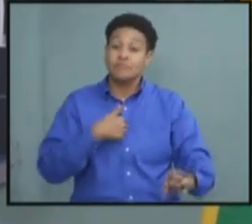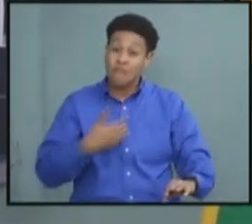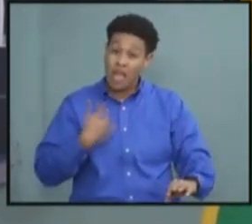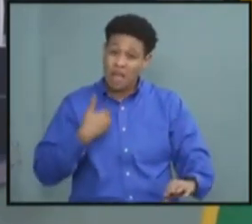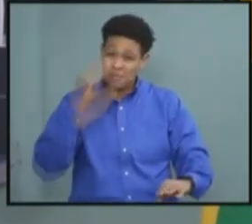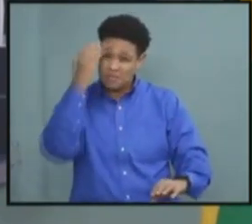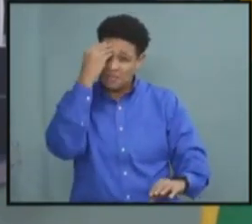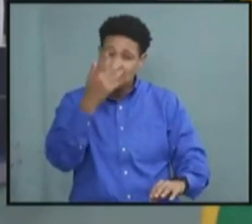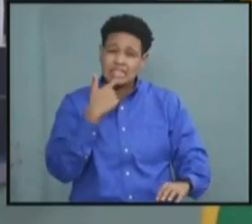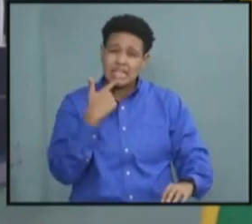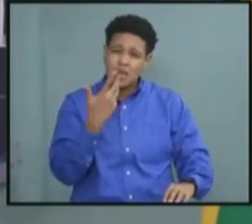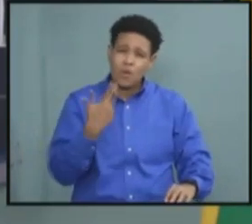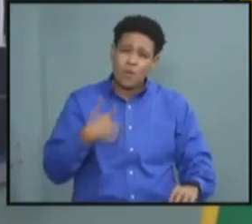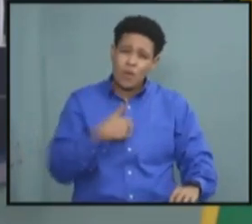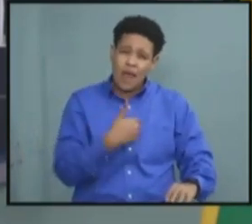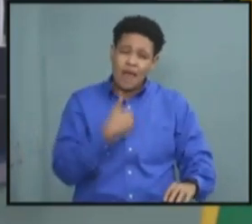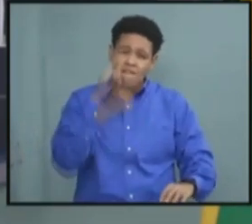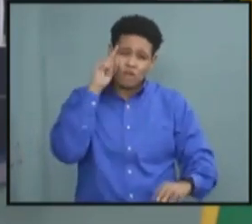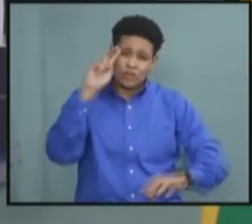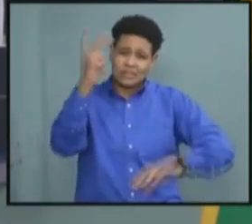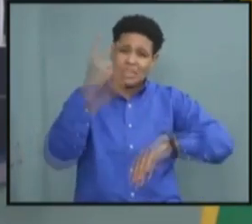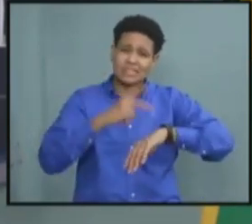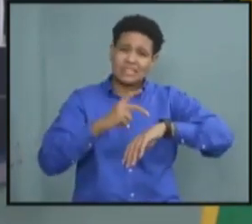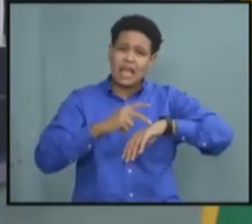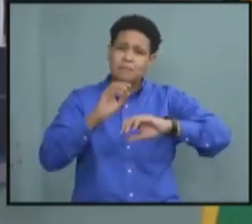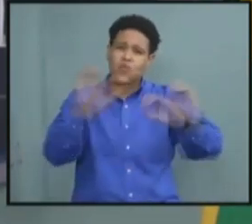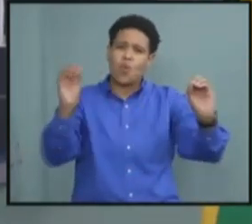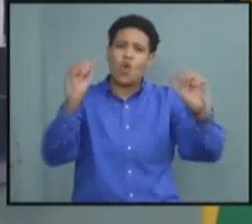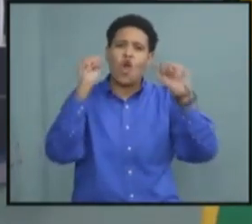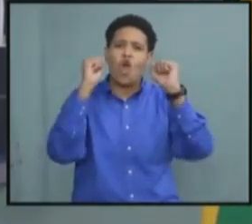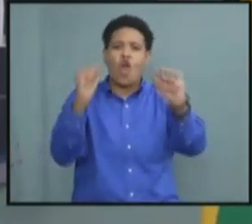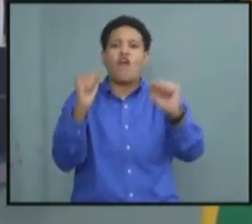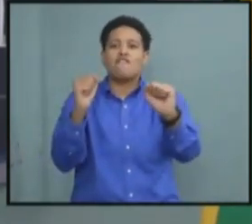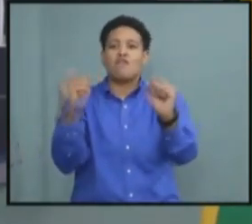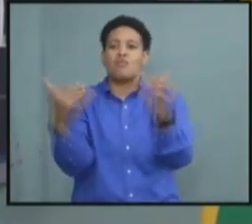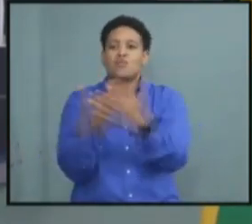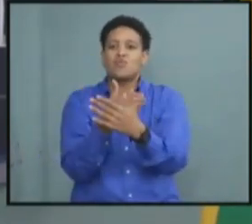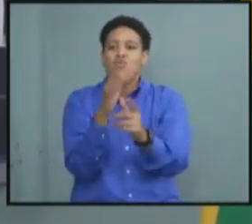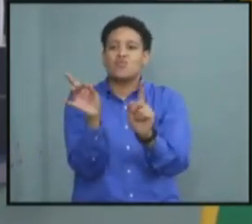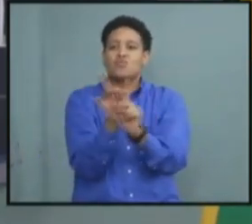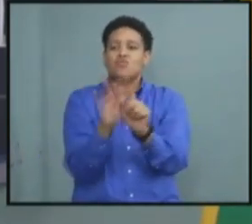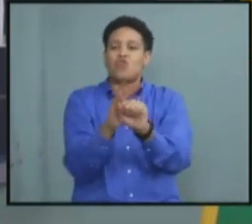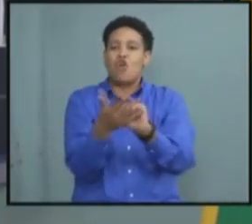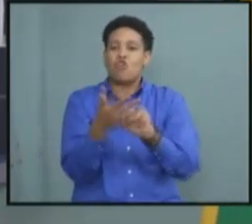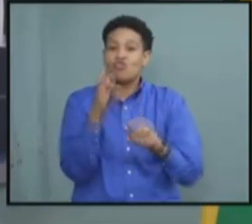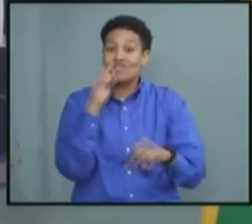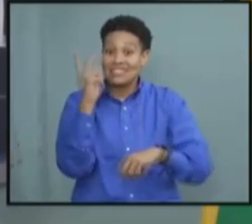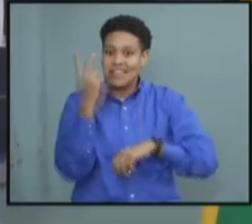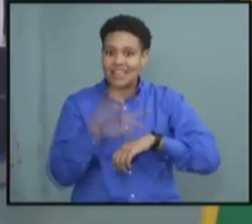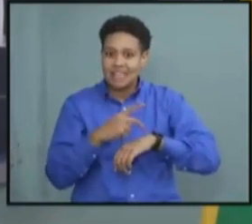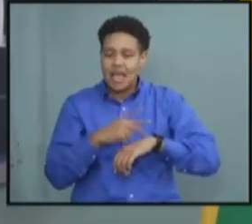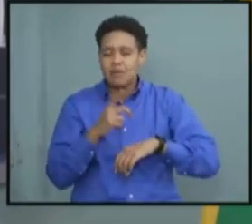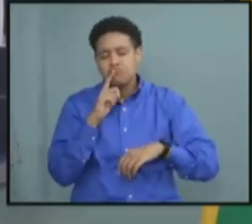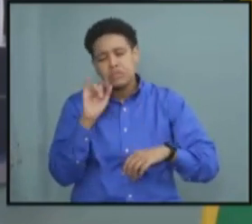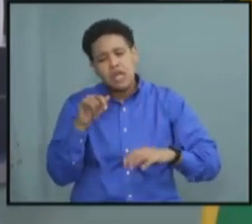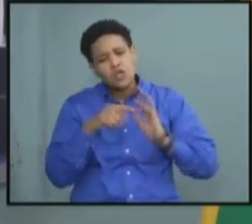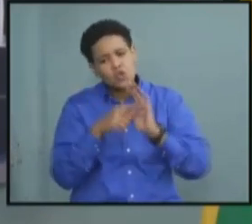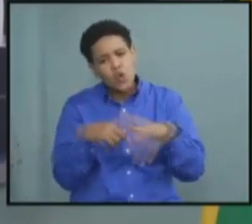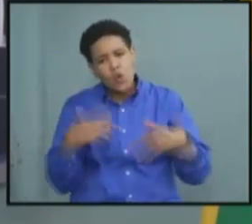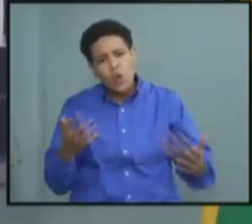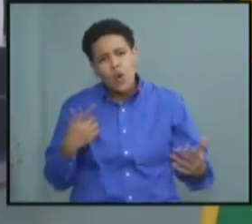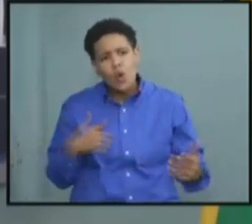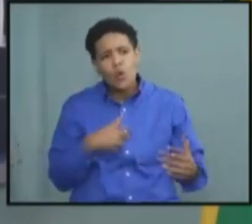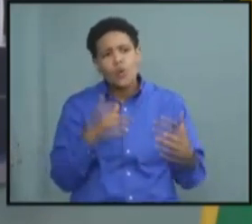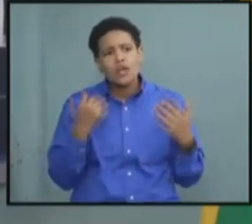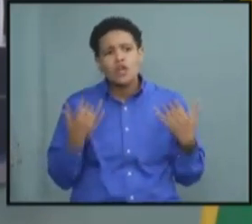have for the second time, no confirmed case, and that again is an indication that we